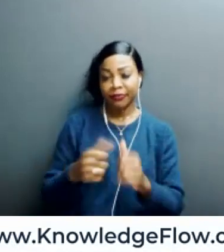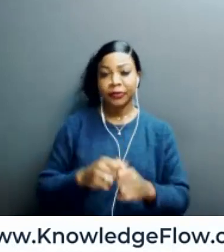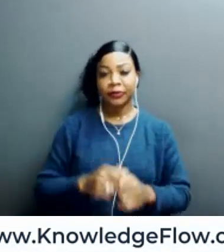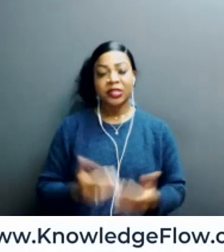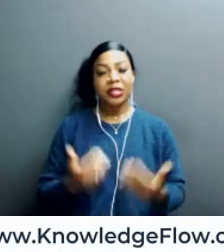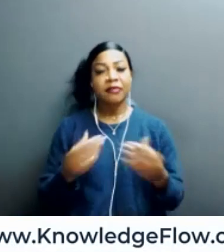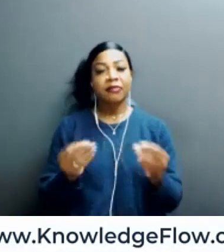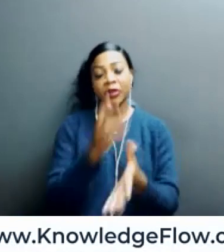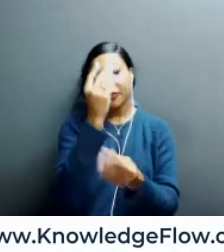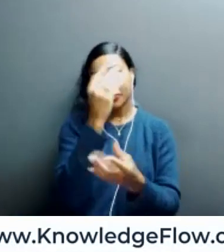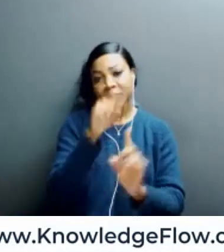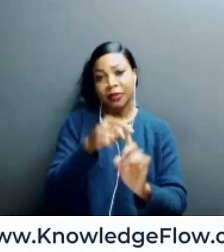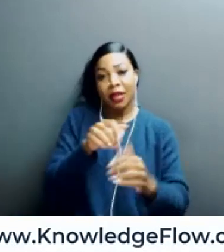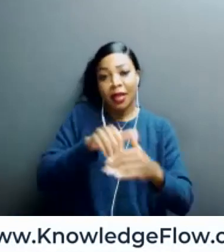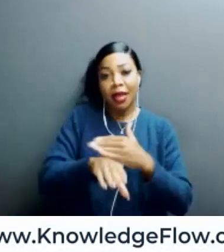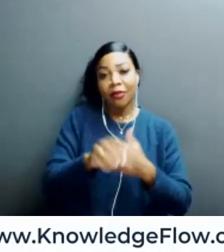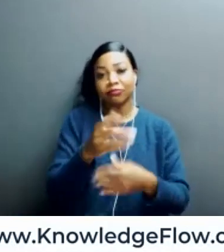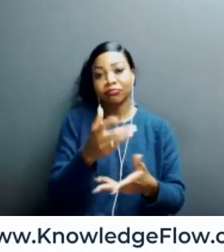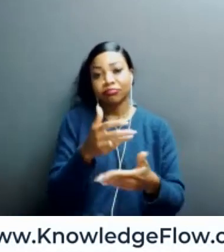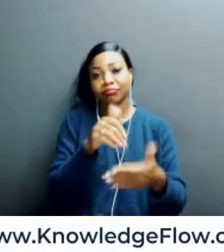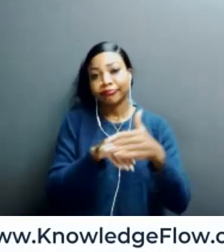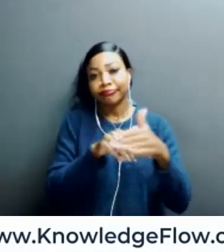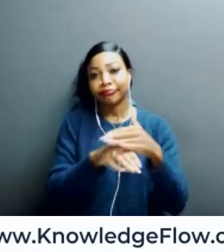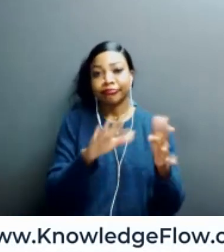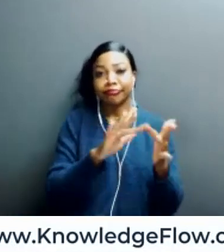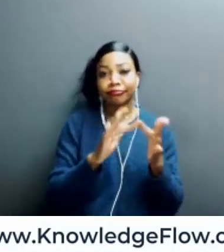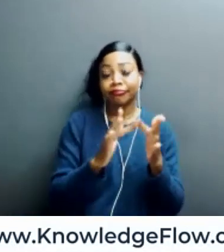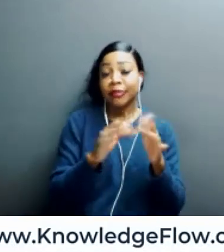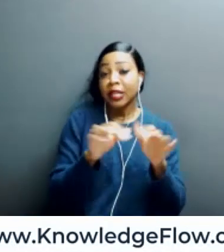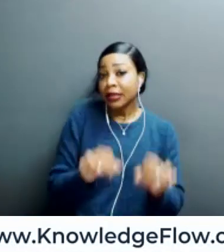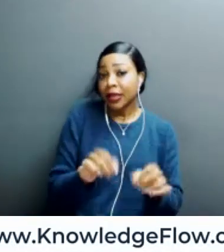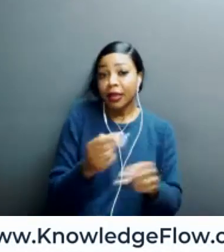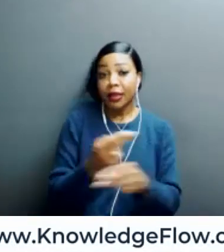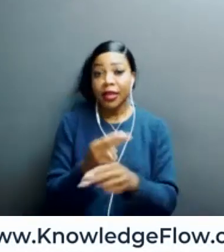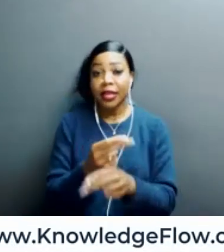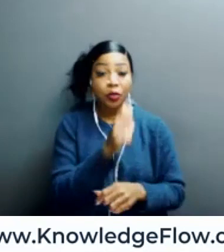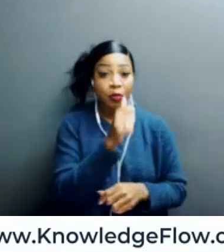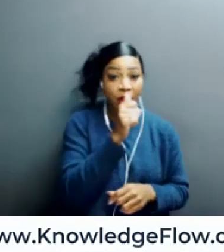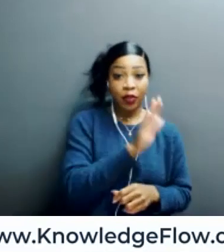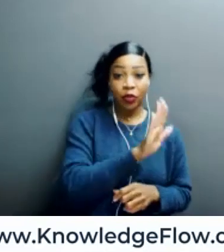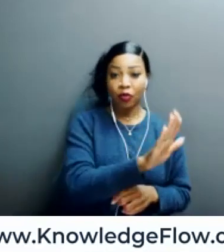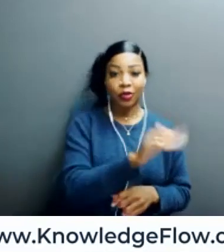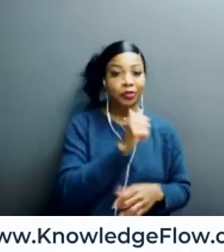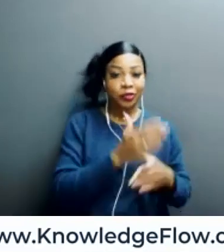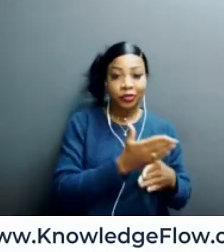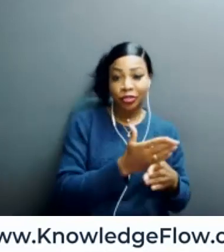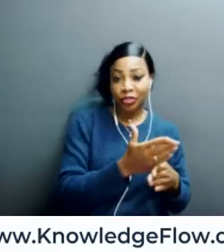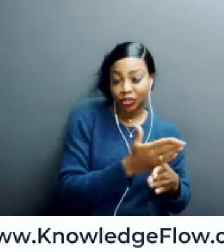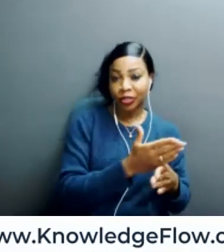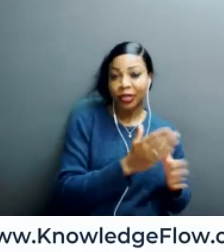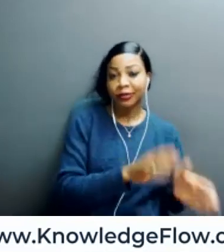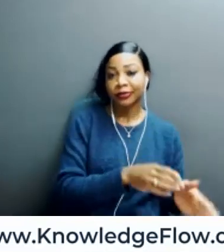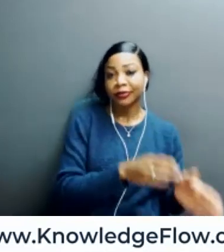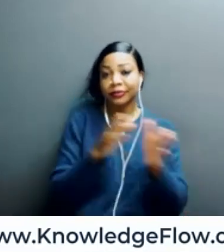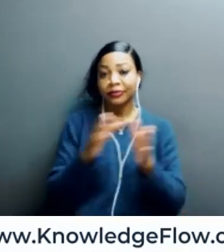about how we're accessing the internet so whether you have access to a private device that is just your own um and and again